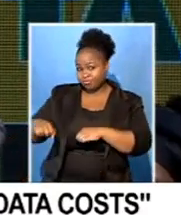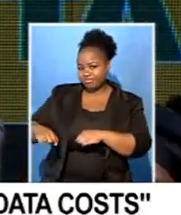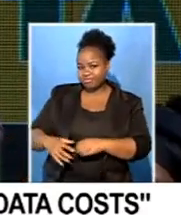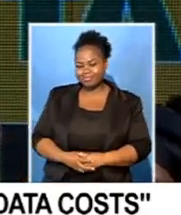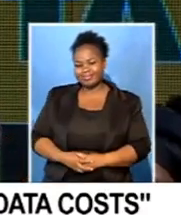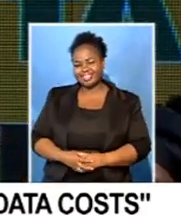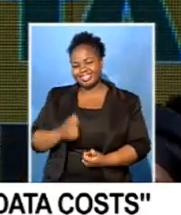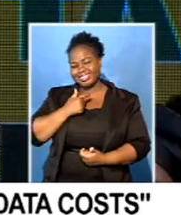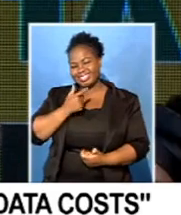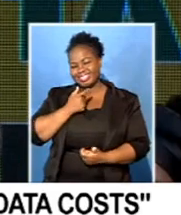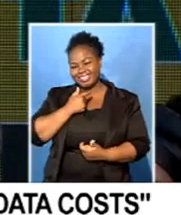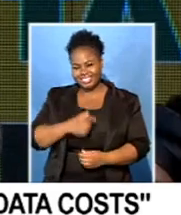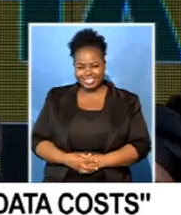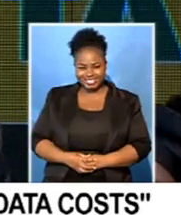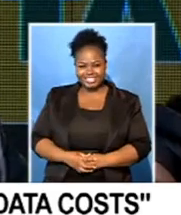Agreed?